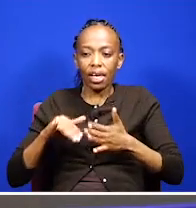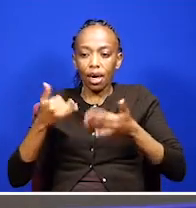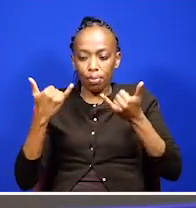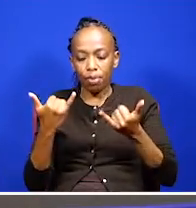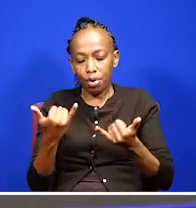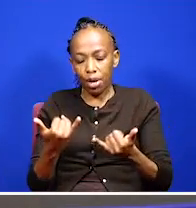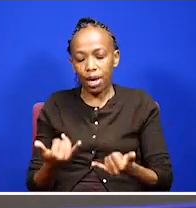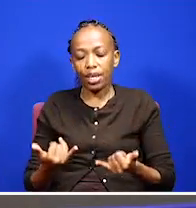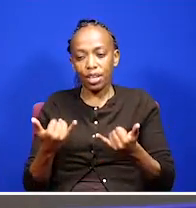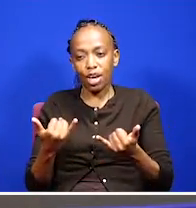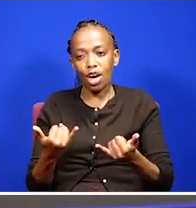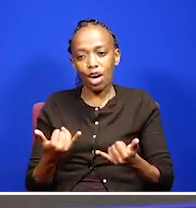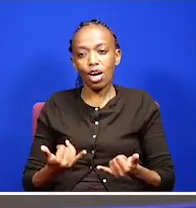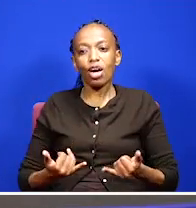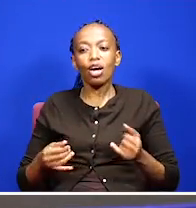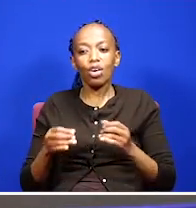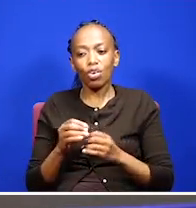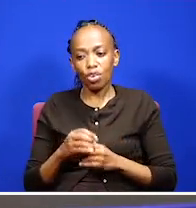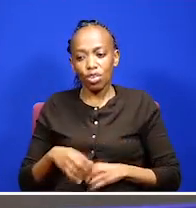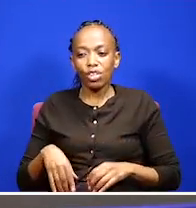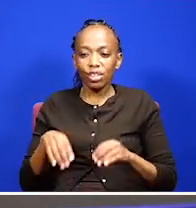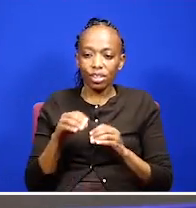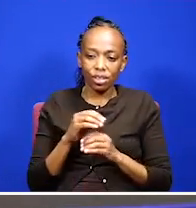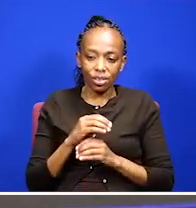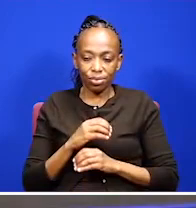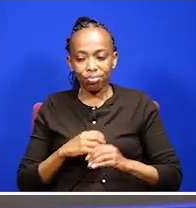than I am right now.